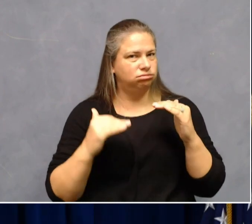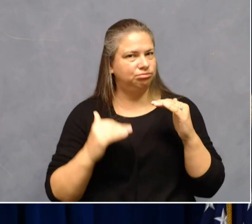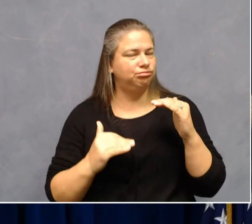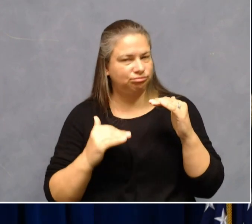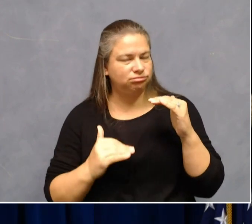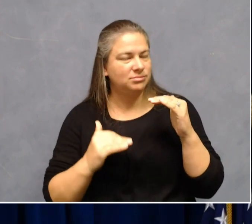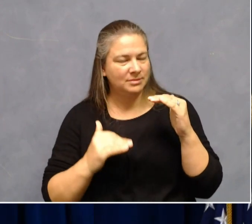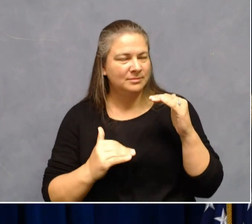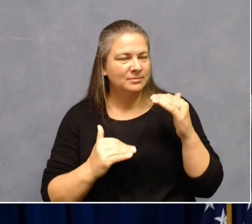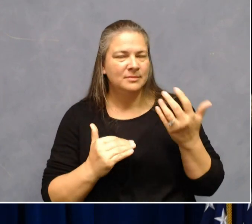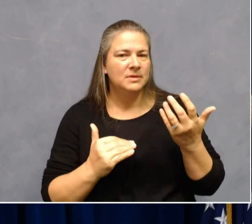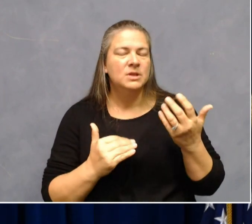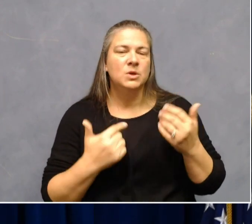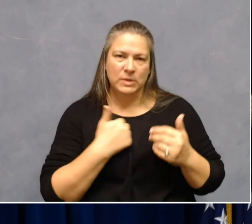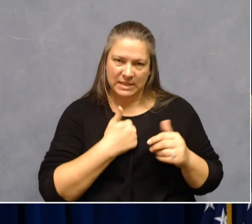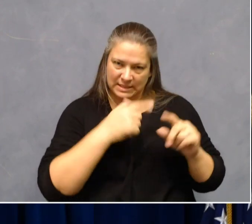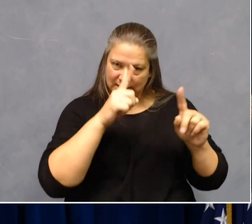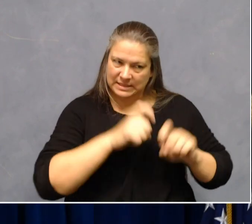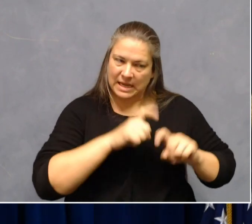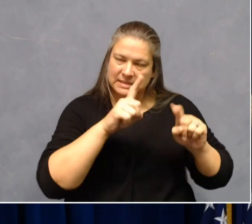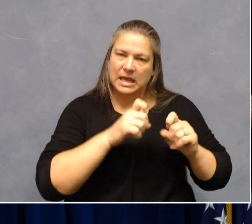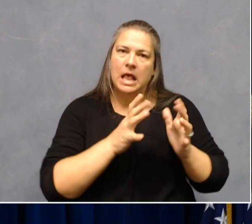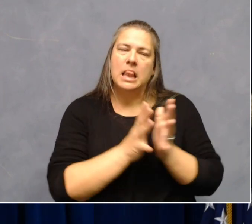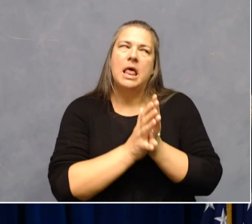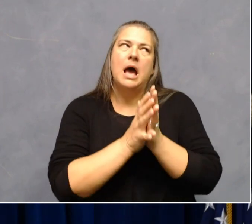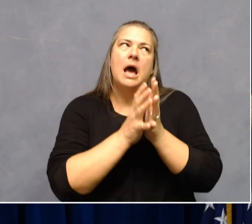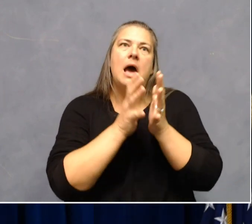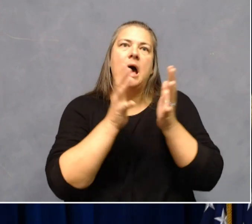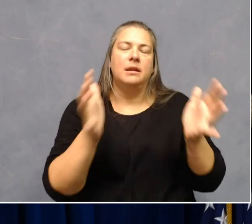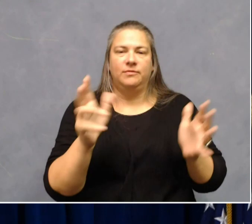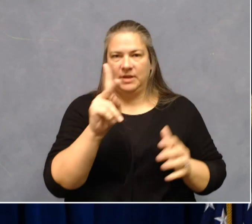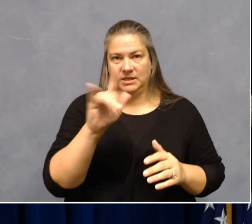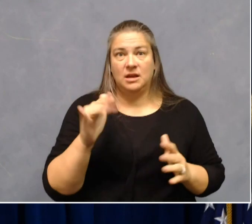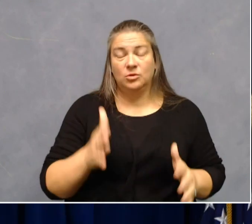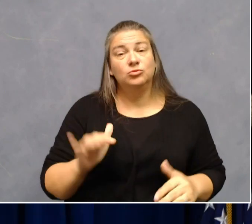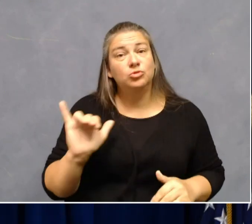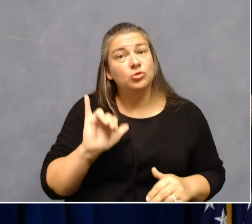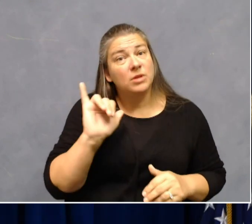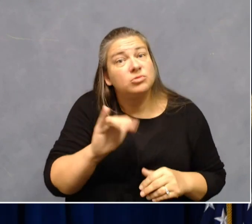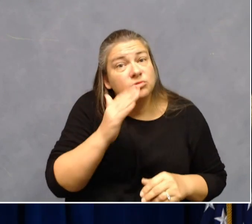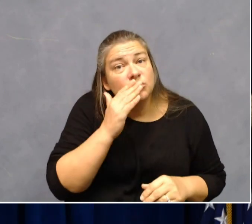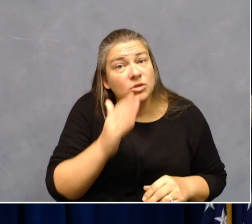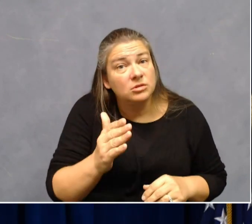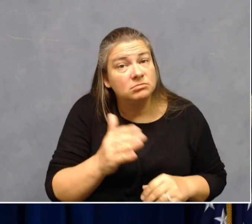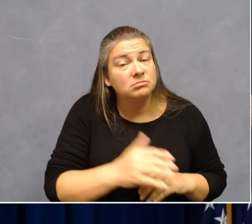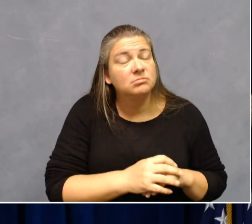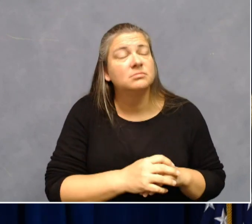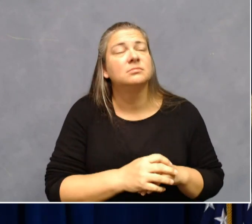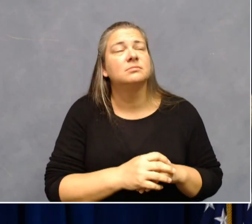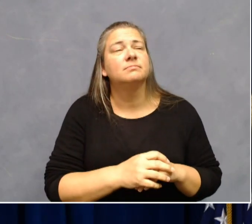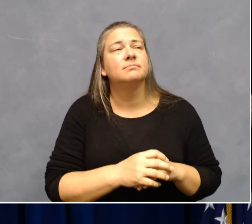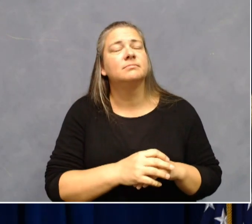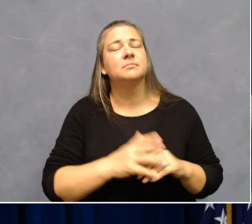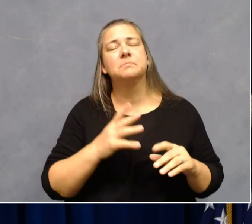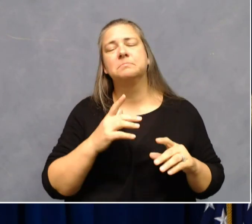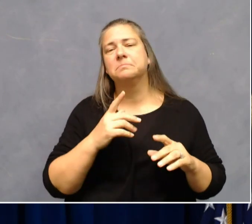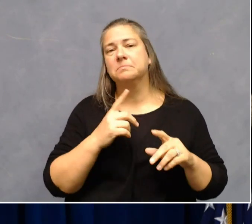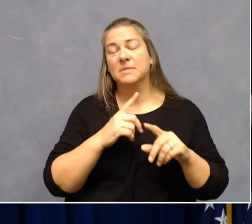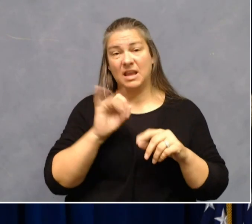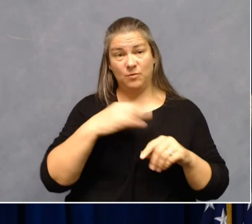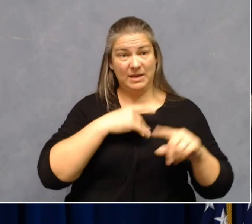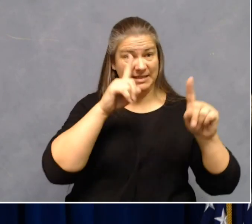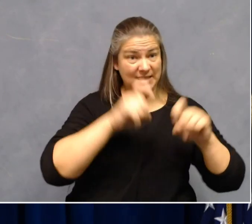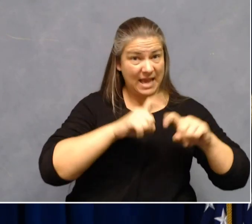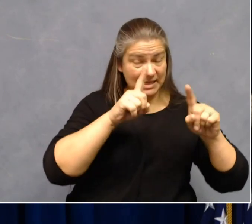are testing significant numbers of Kentuckians. That's a positive. But when you're testing as many as we are and